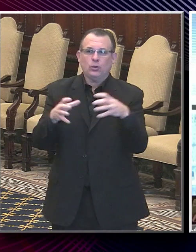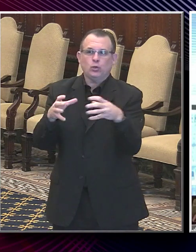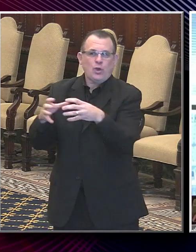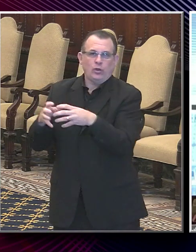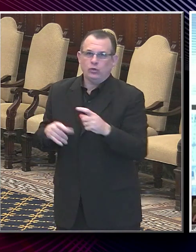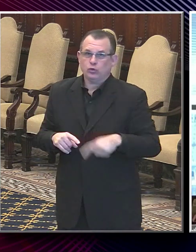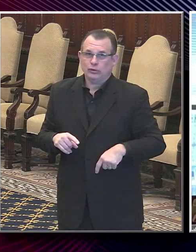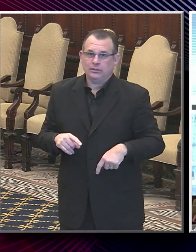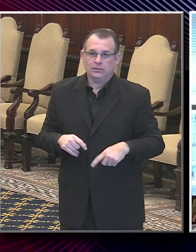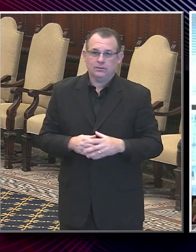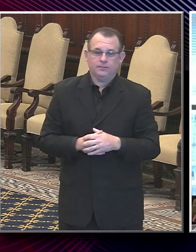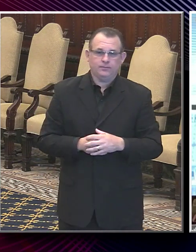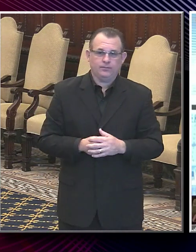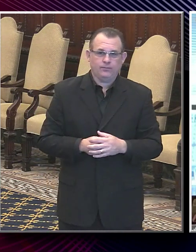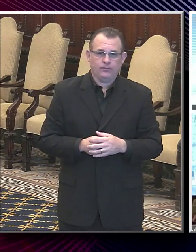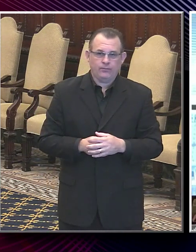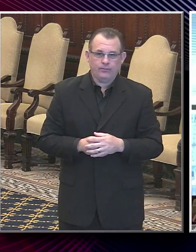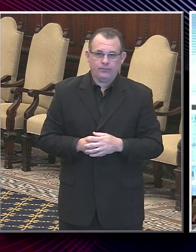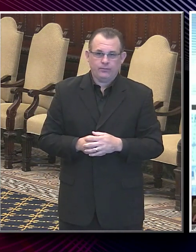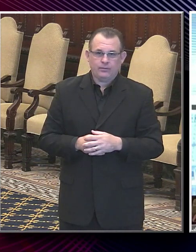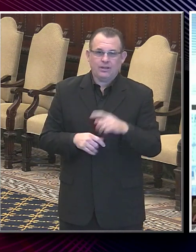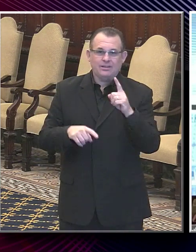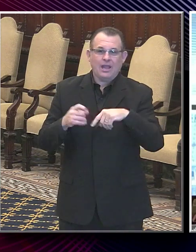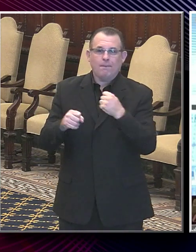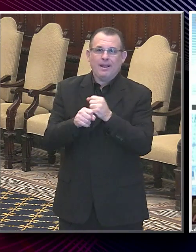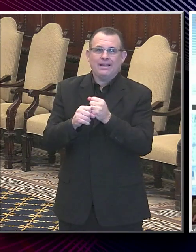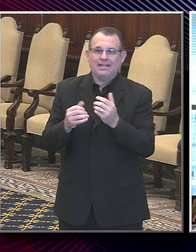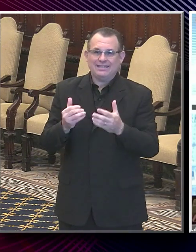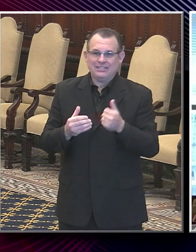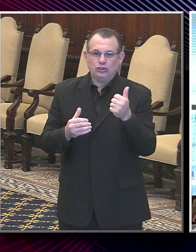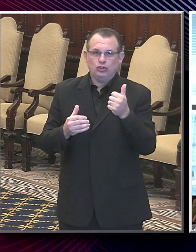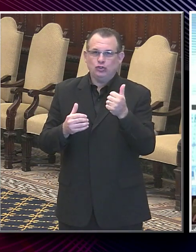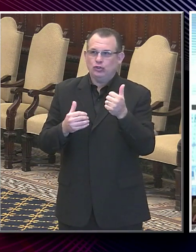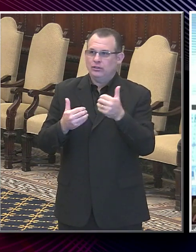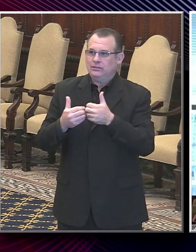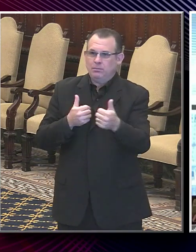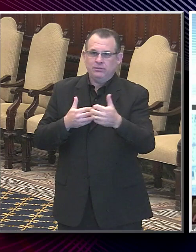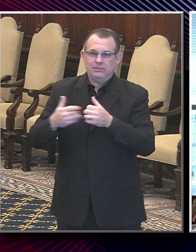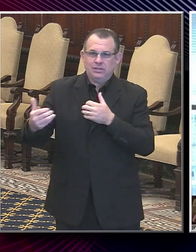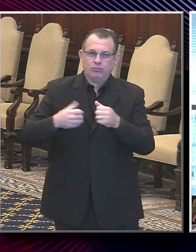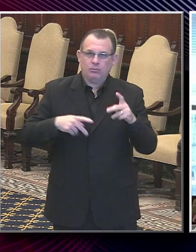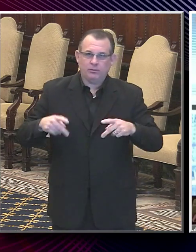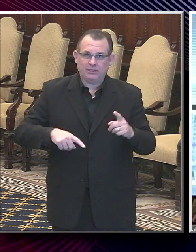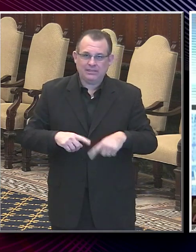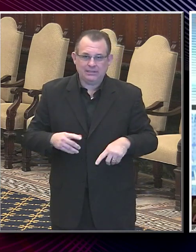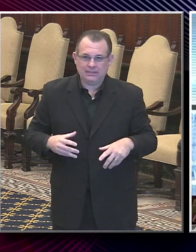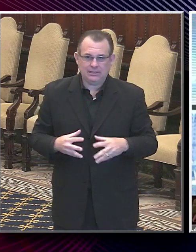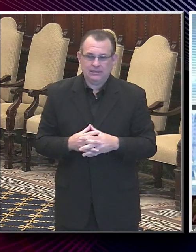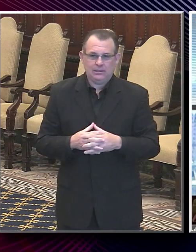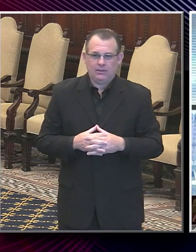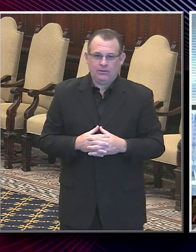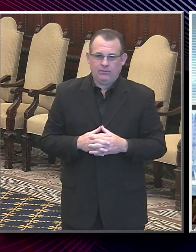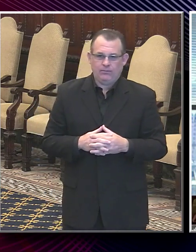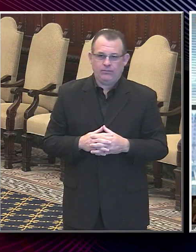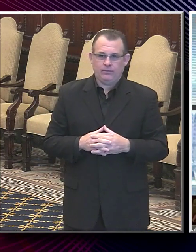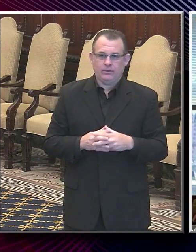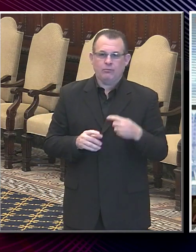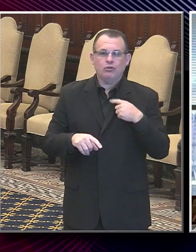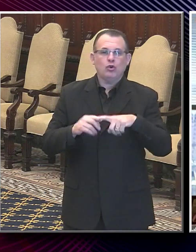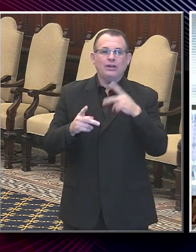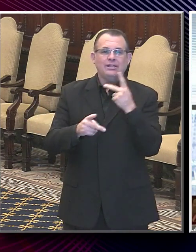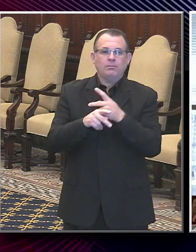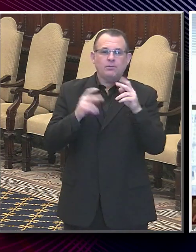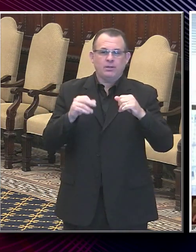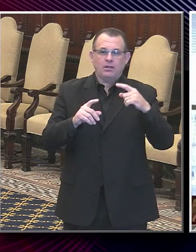have wings that we can easily separate out individuals, and so we couldn't keep everyone who tested positive